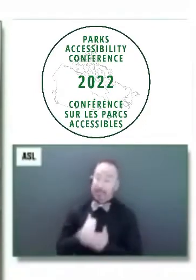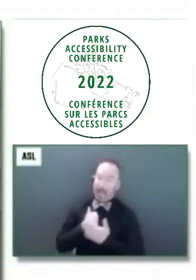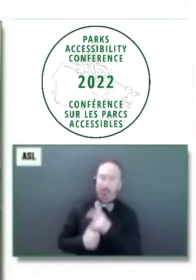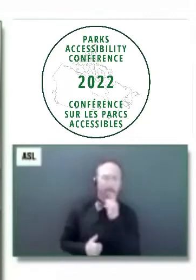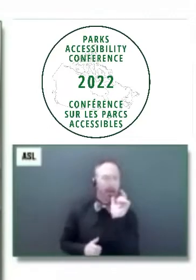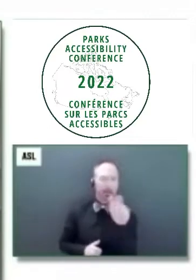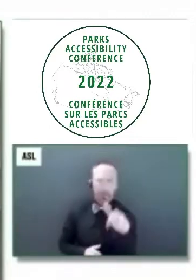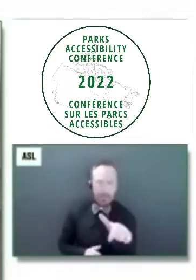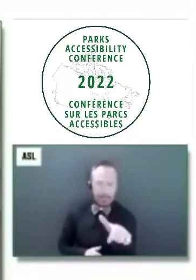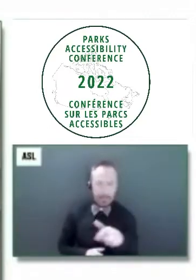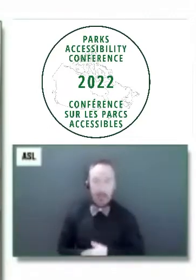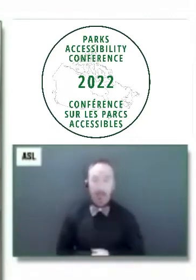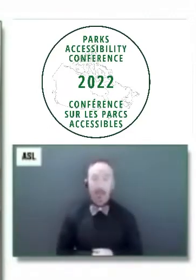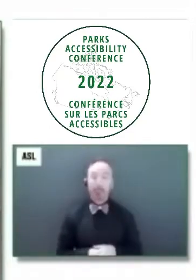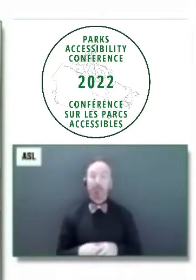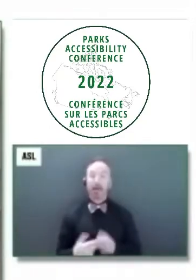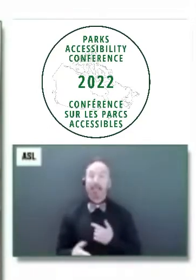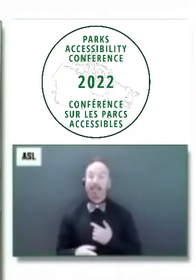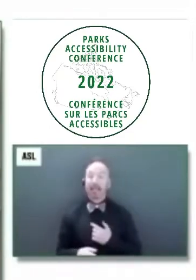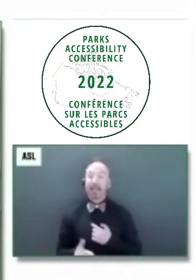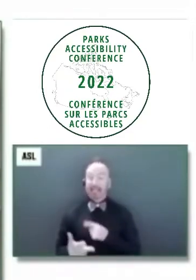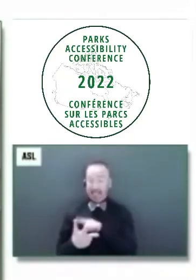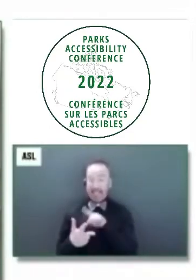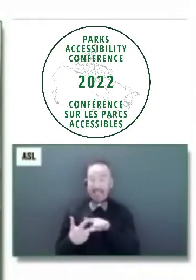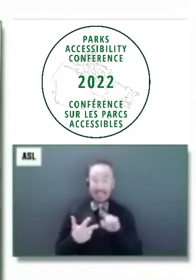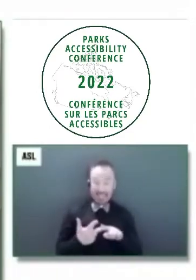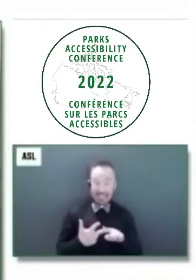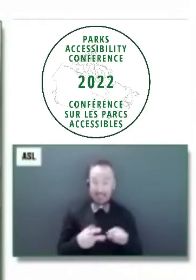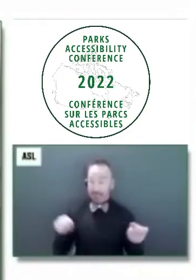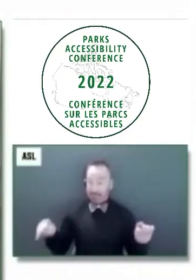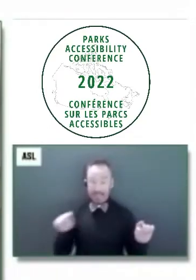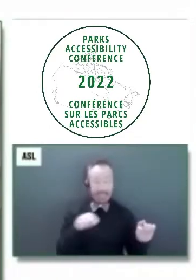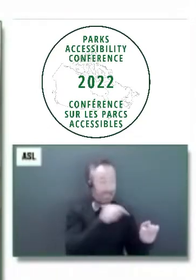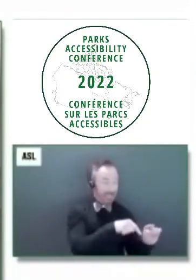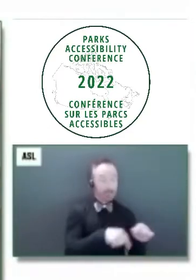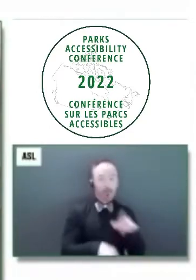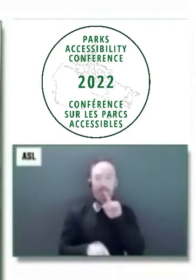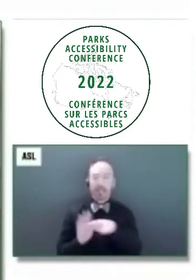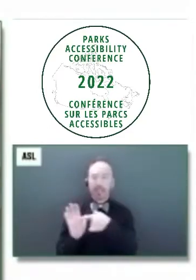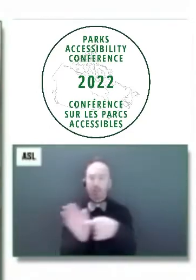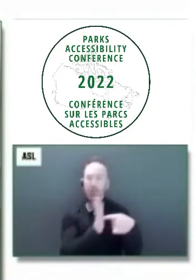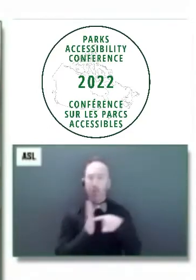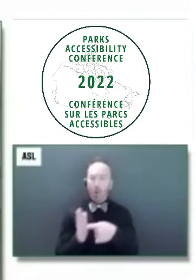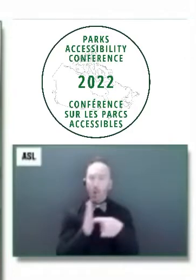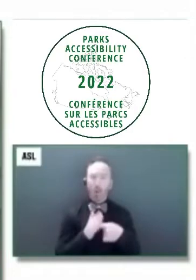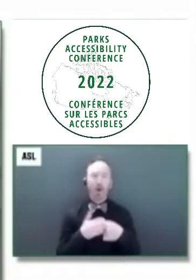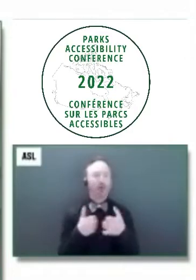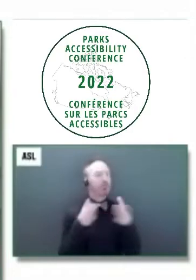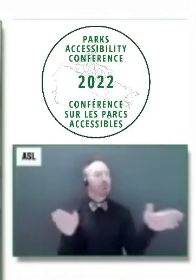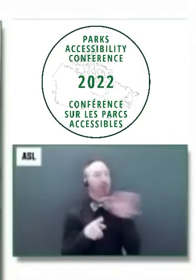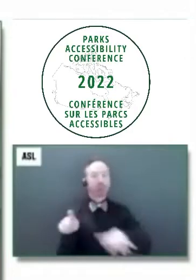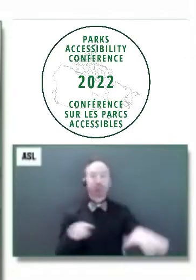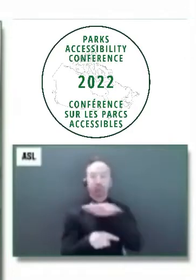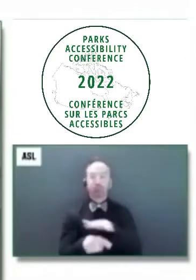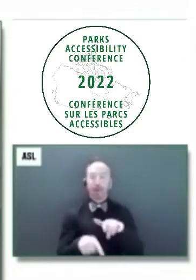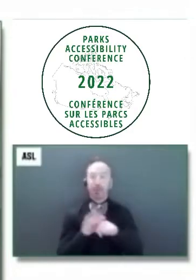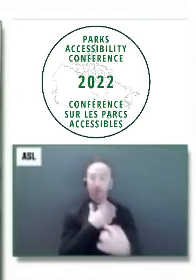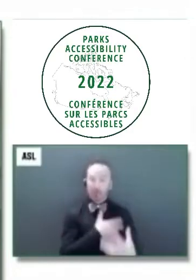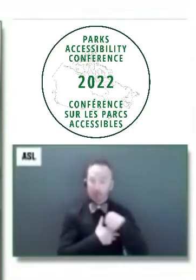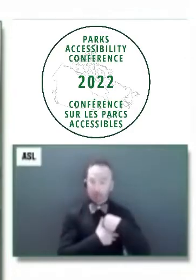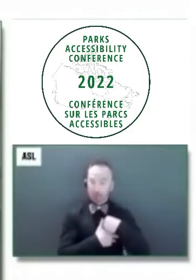as a society think and talk about disability, accessibility, and inclusion, not just the persons with disabilities, but for